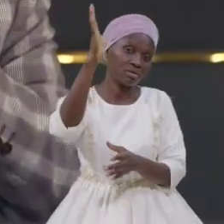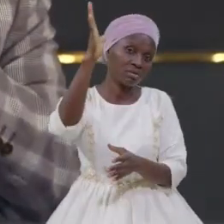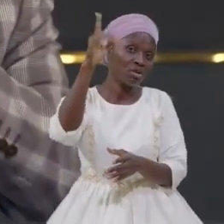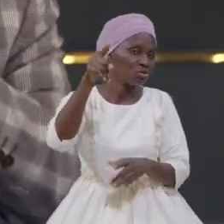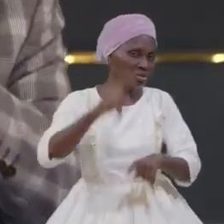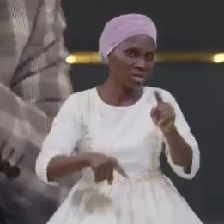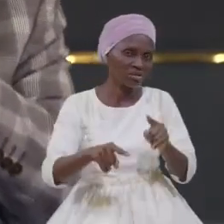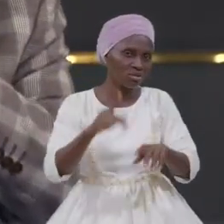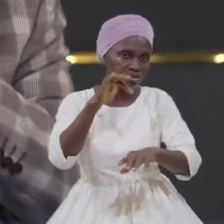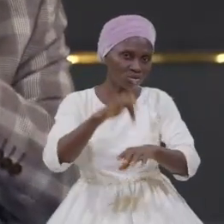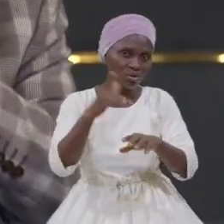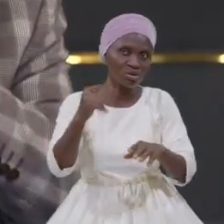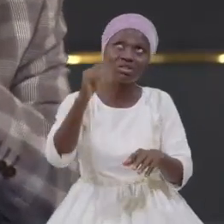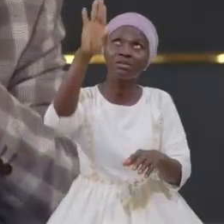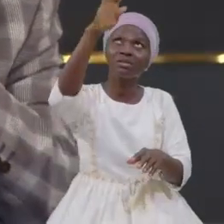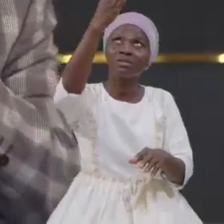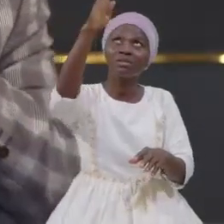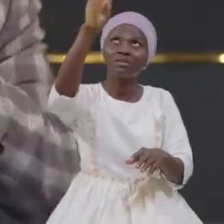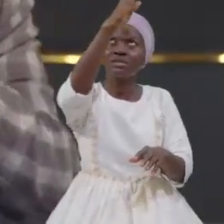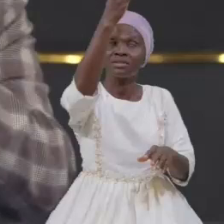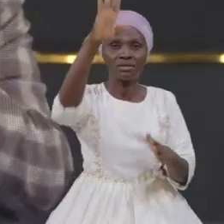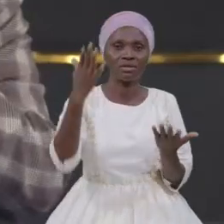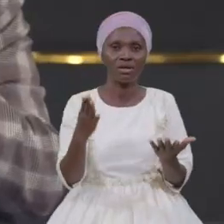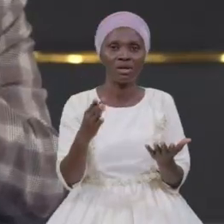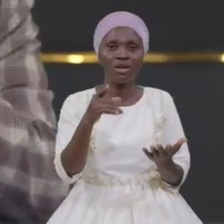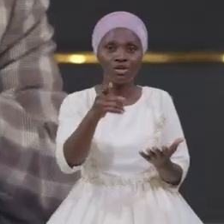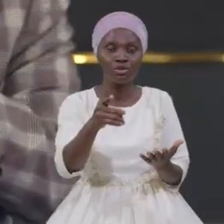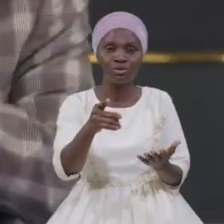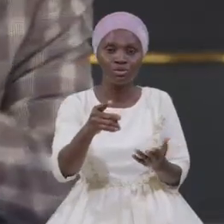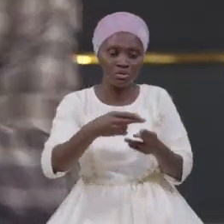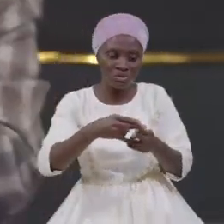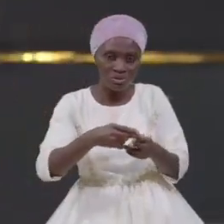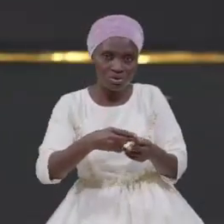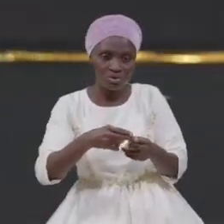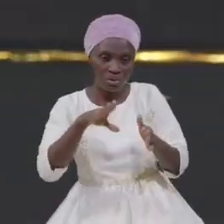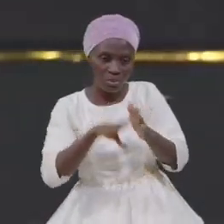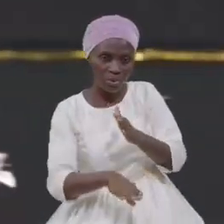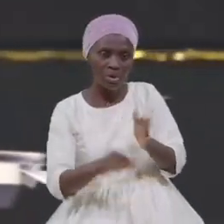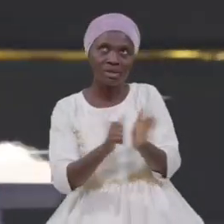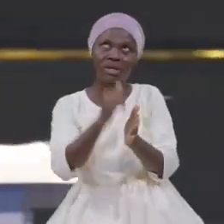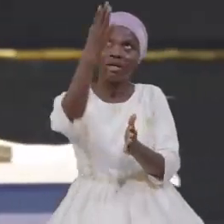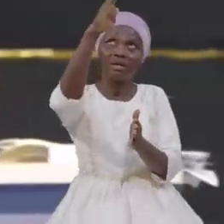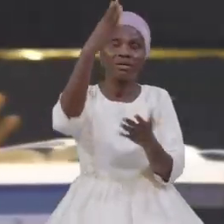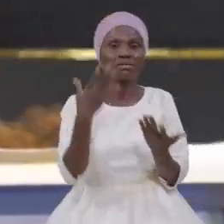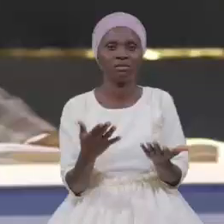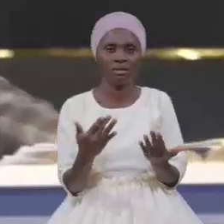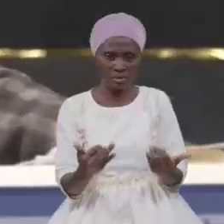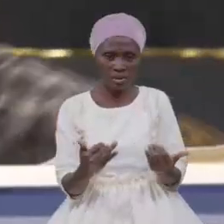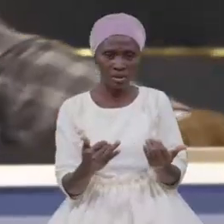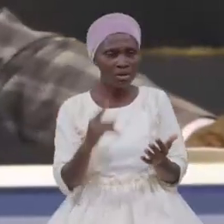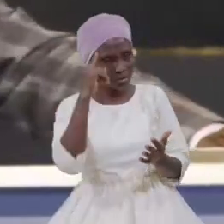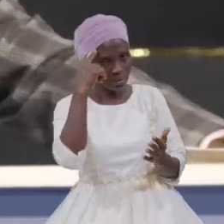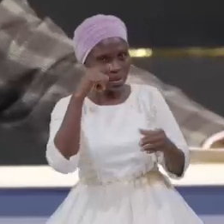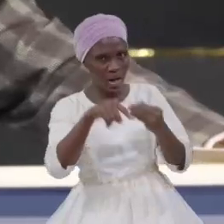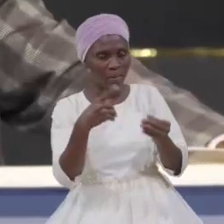sky. You come short of that sky. Think about the tallest man in